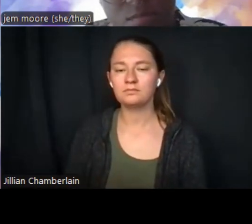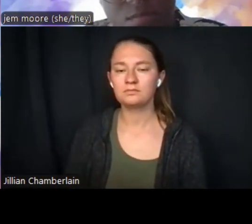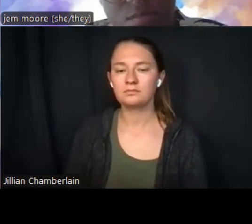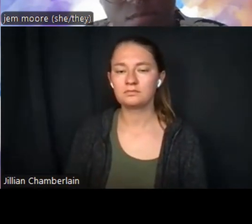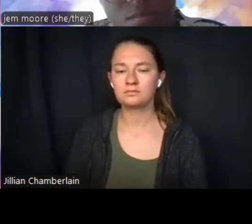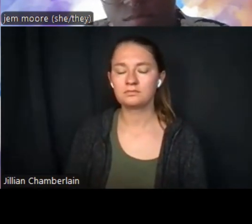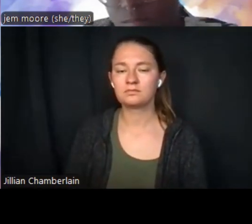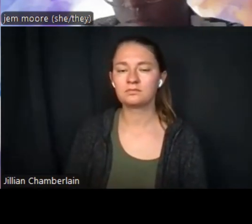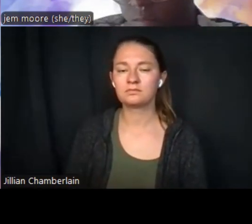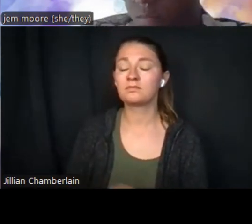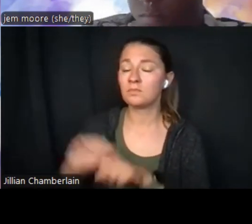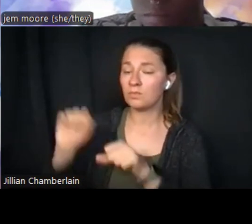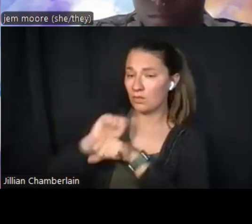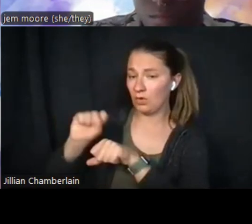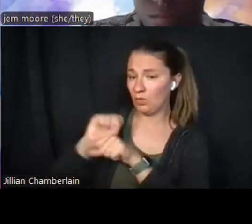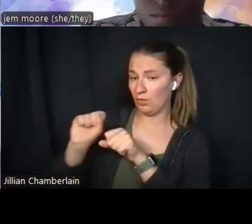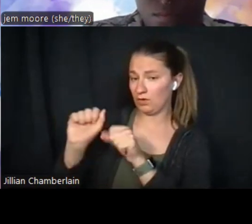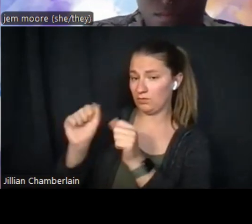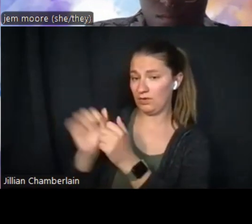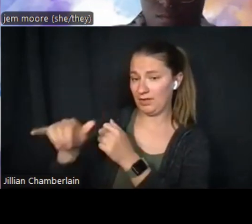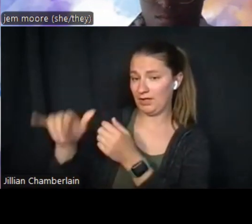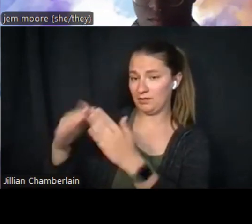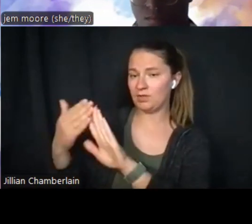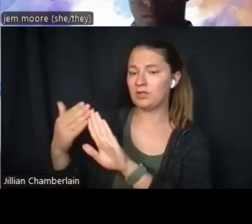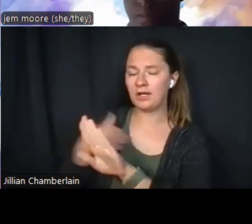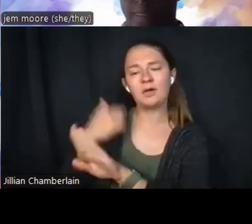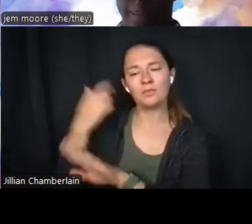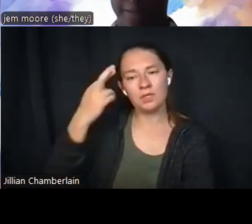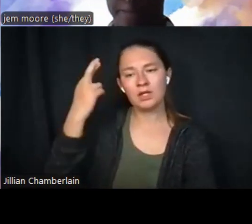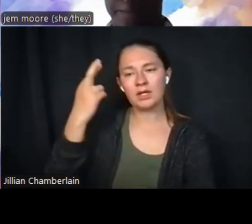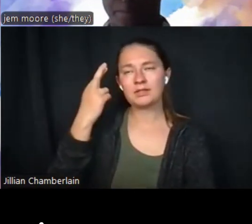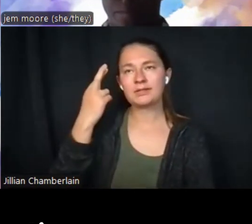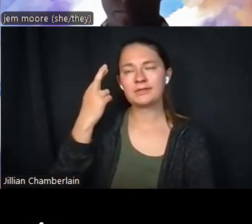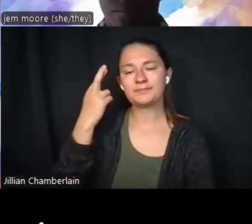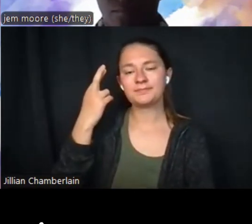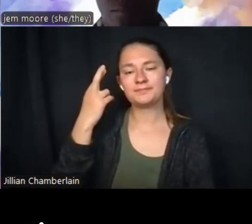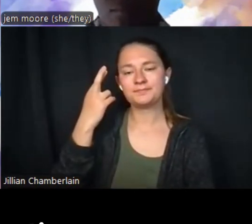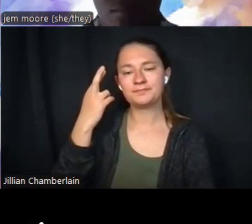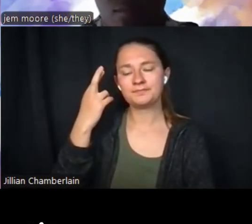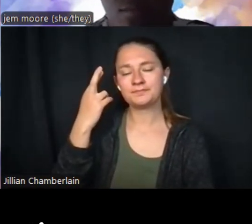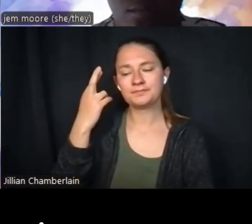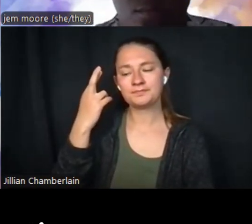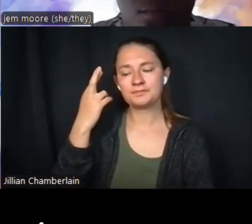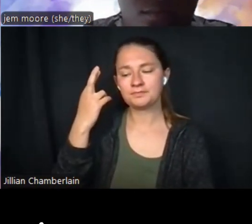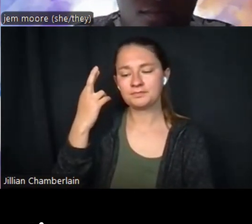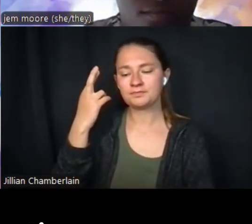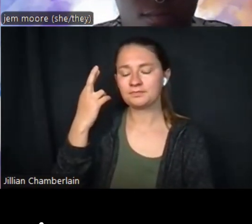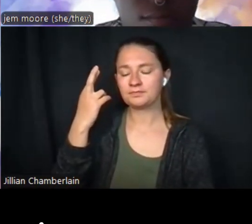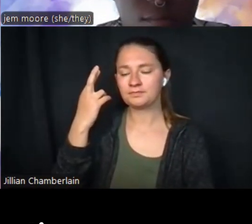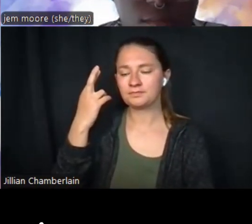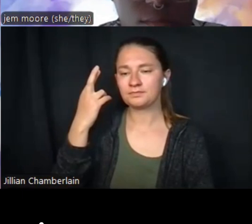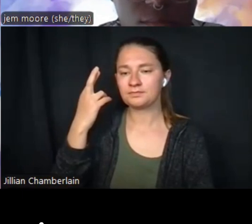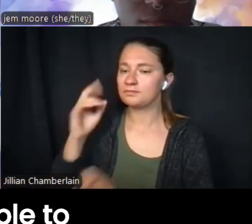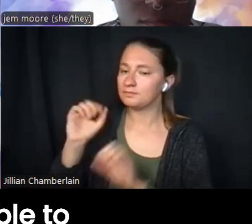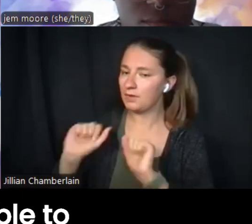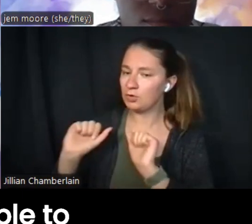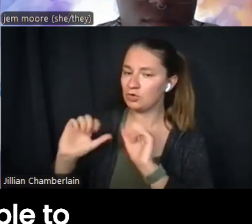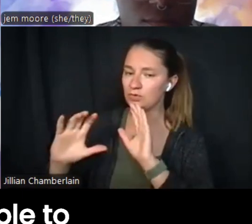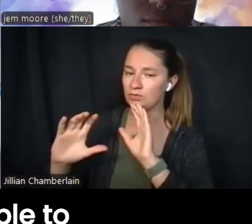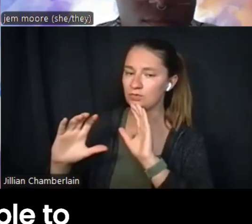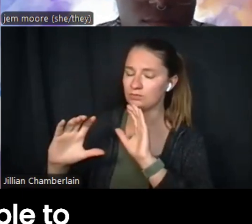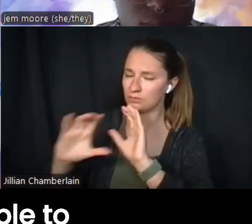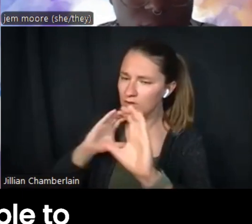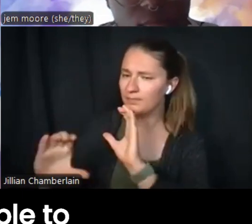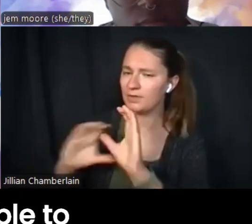realize that being able to, well, communicate. I still have communication challenges,